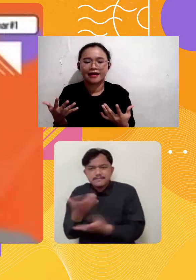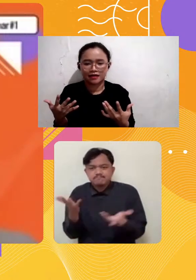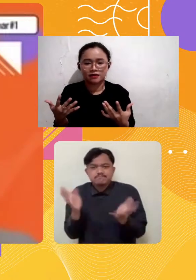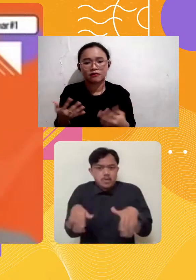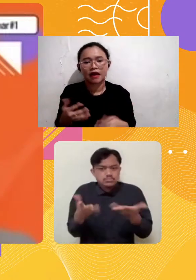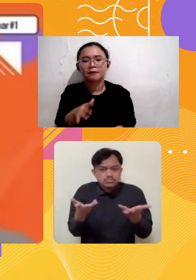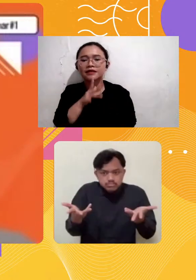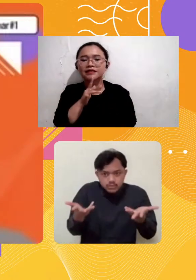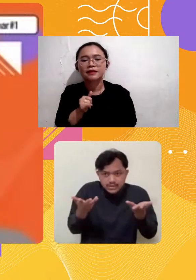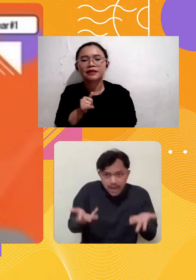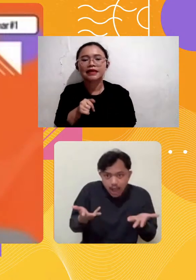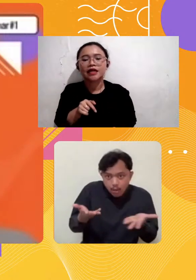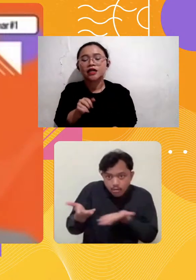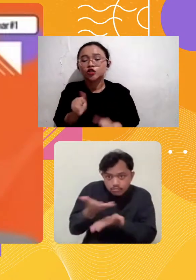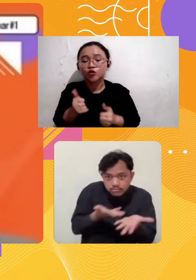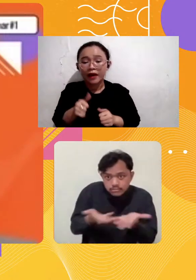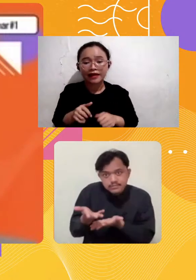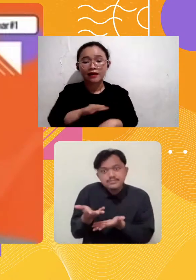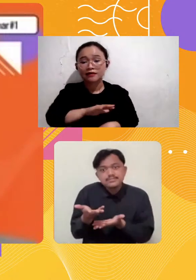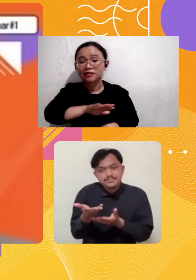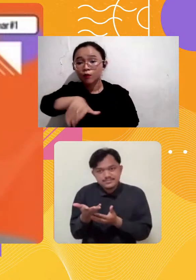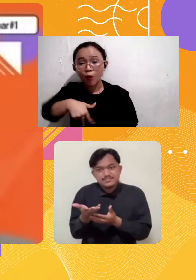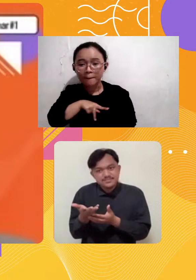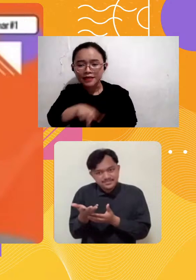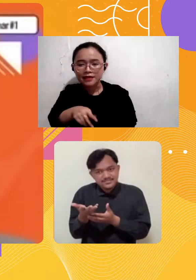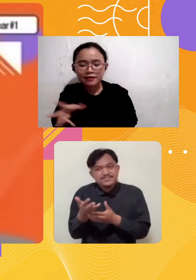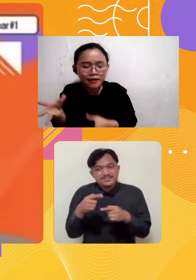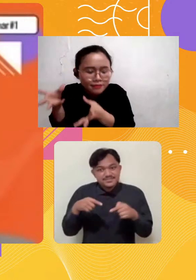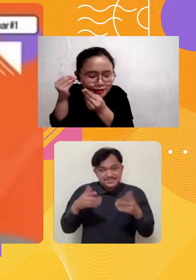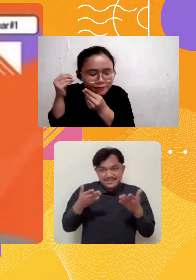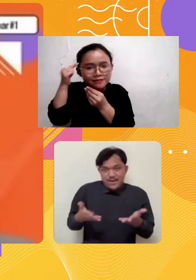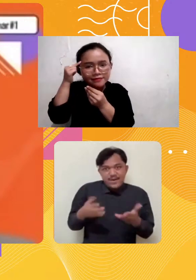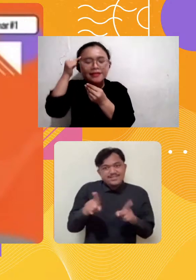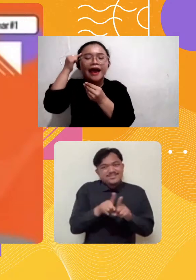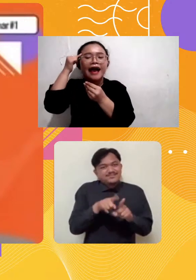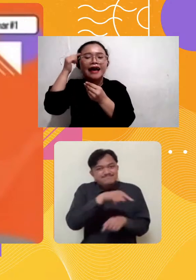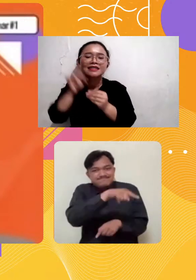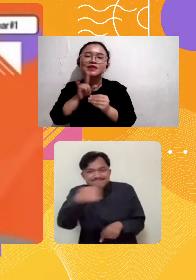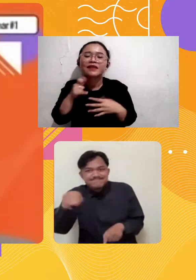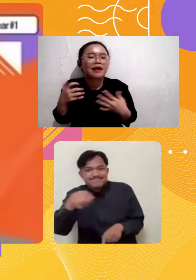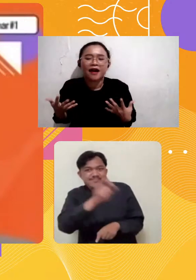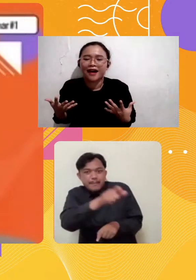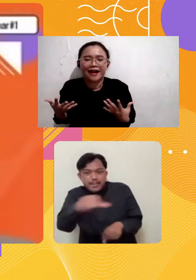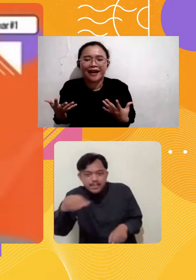is our participant to take away. Please, maybe Fitika.